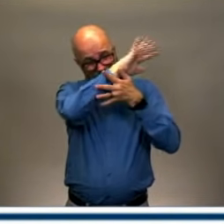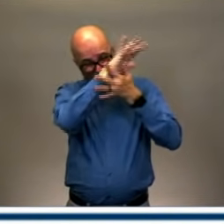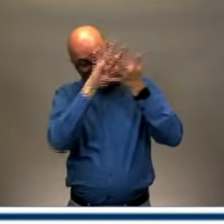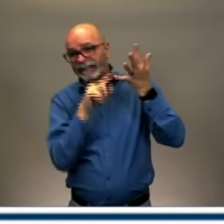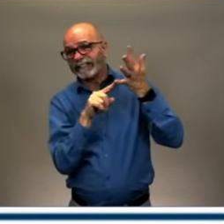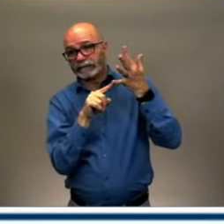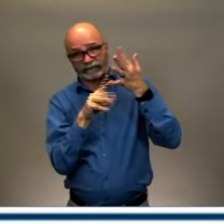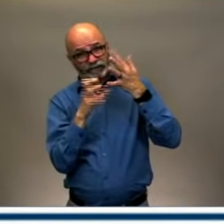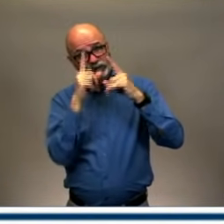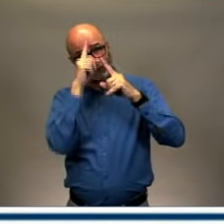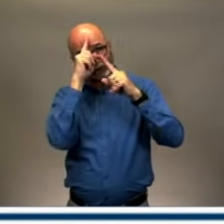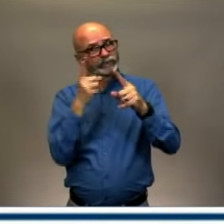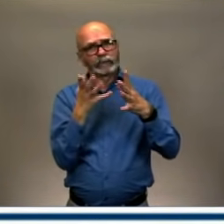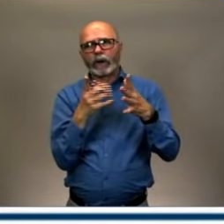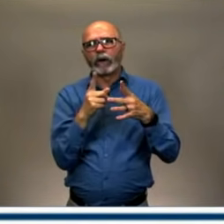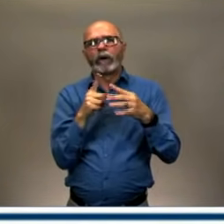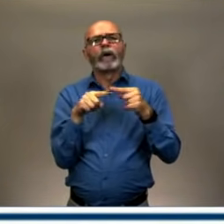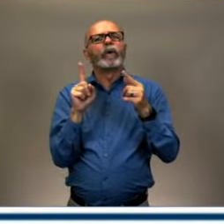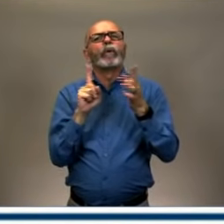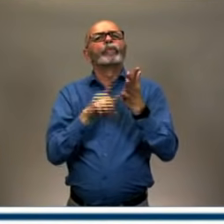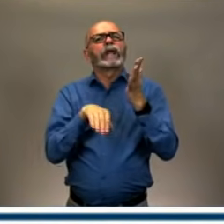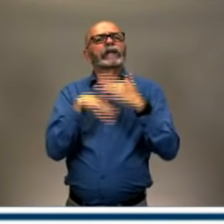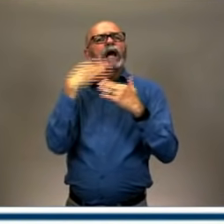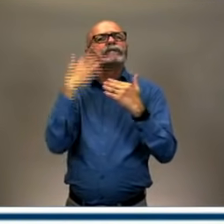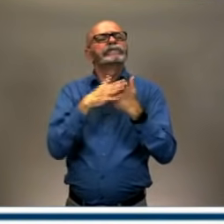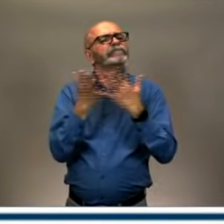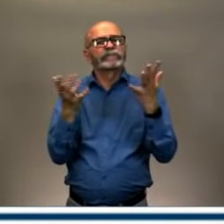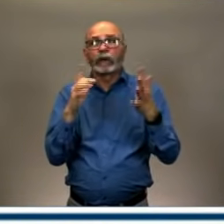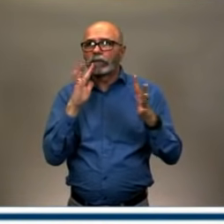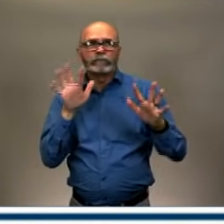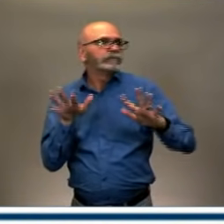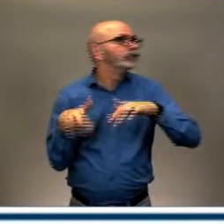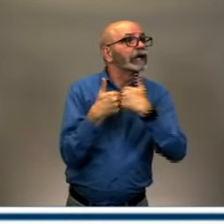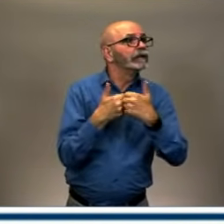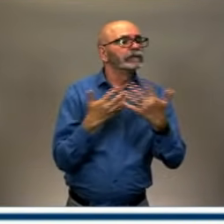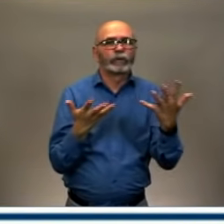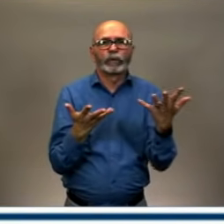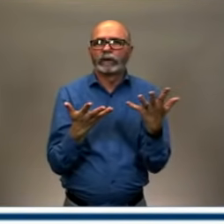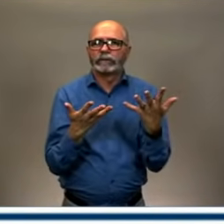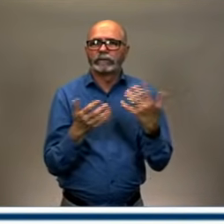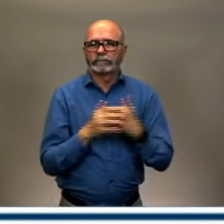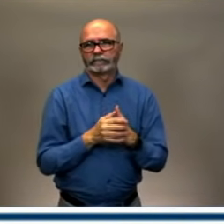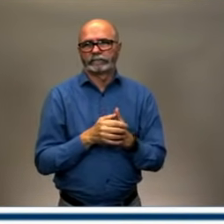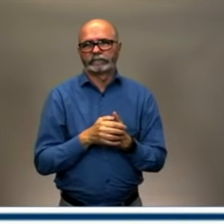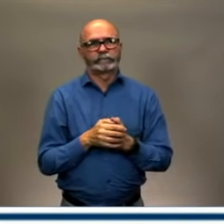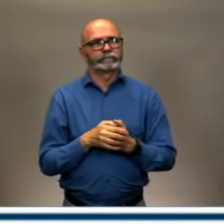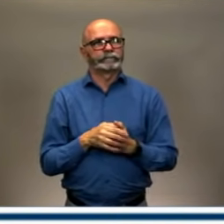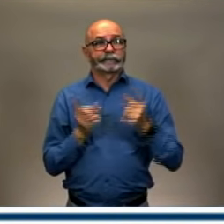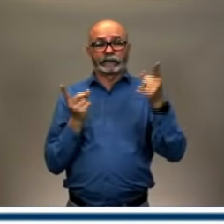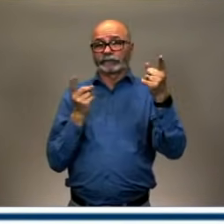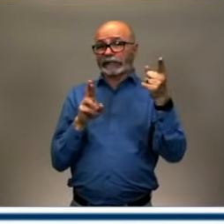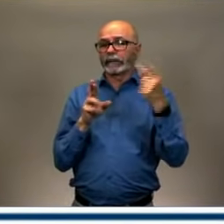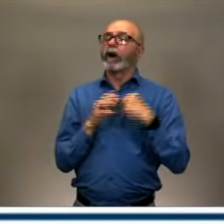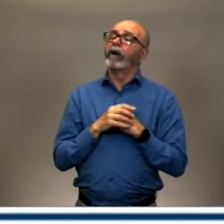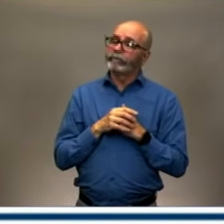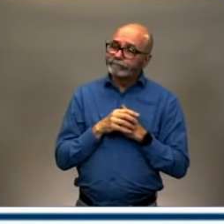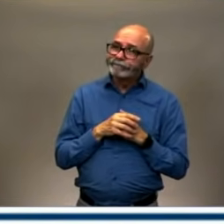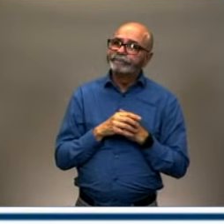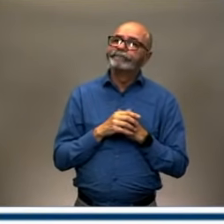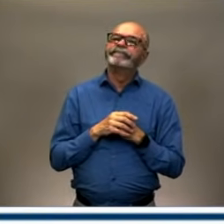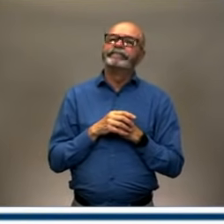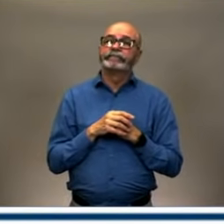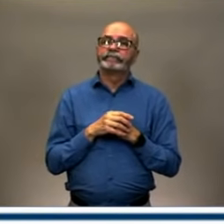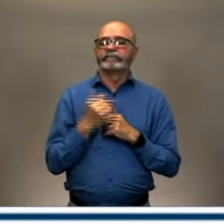biggest challenge maybe staffing? Maybe you can talk about that. So I think the biggest challenge is what is the models, and I'm